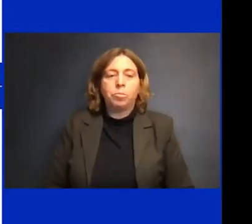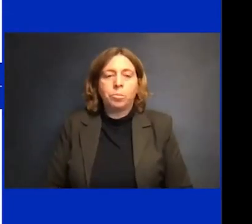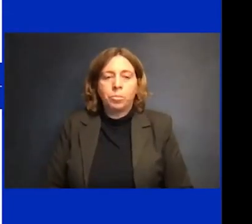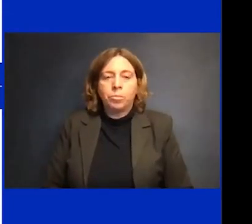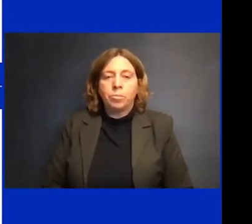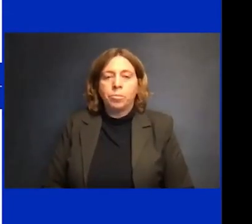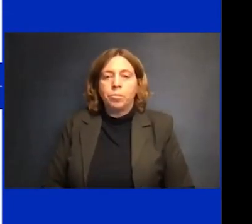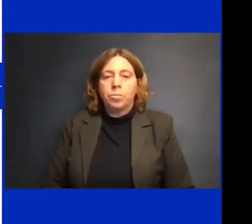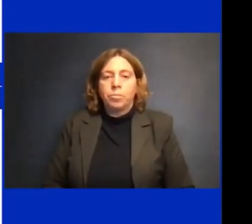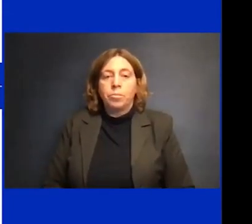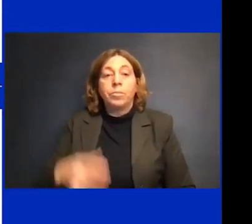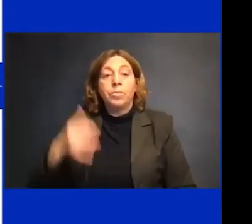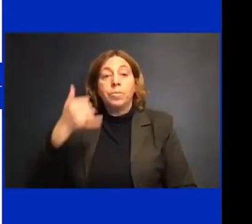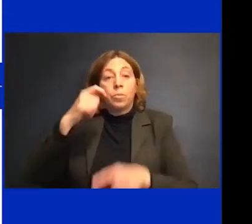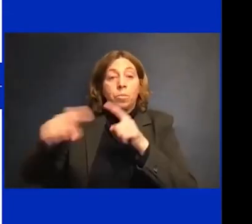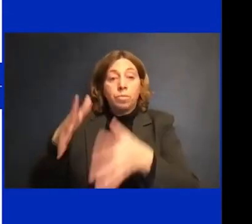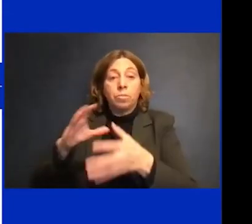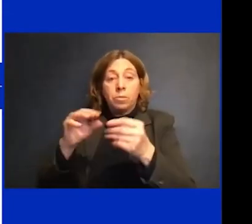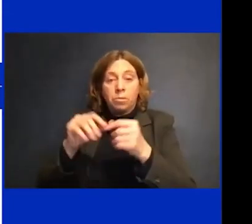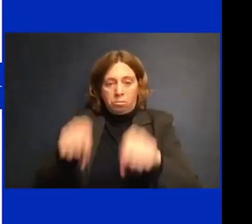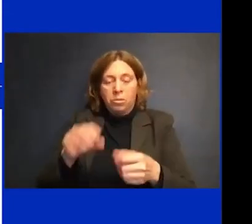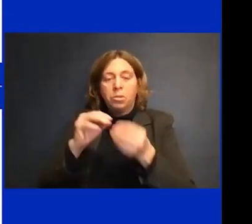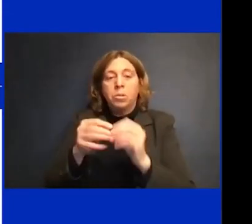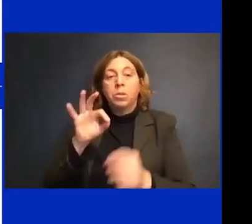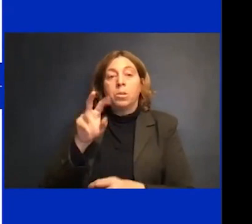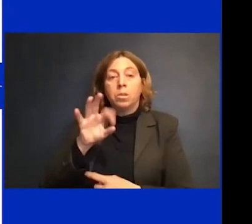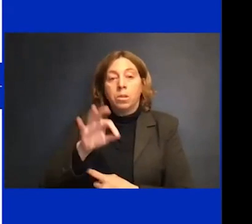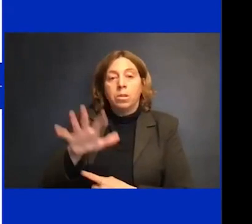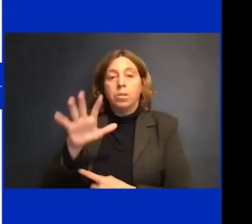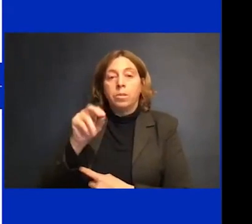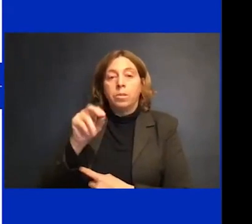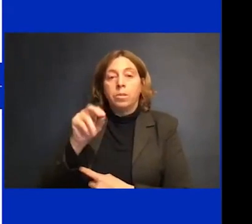pabtreplacementnipa@panyj.gov. By phone, leaving a voicemail at